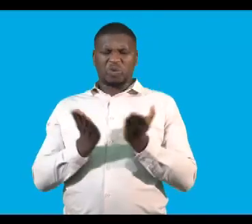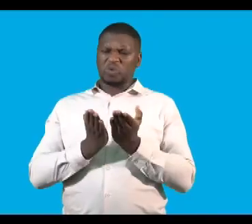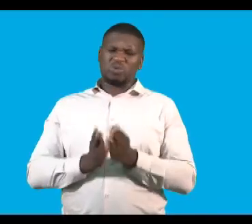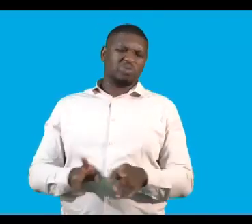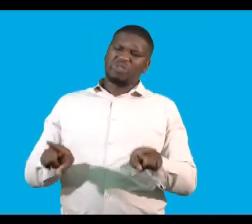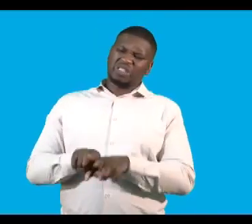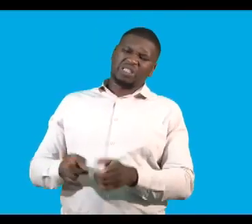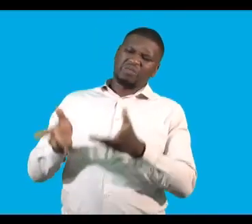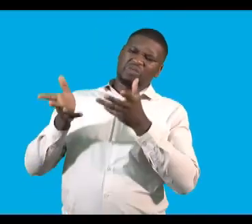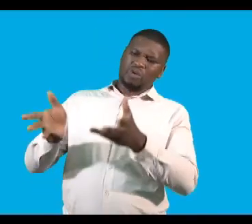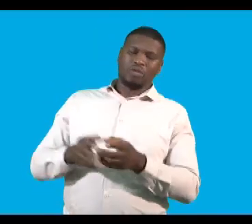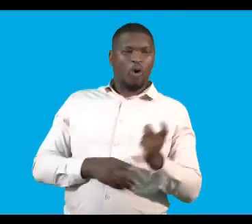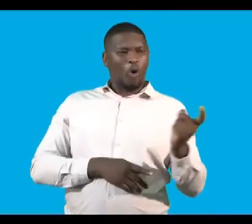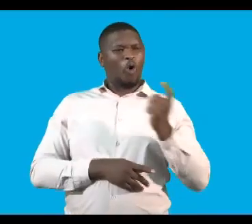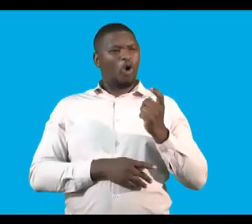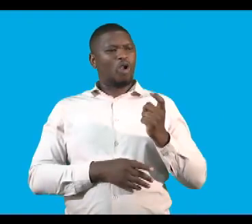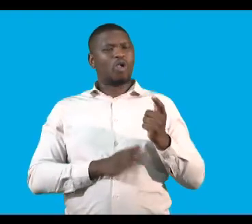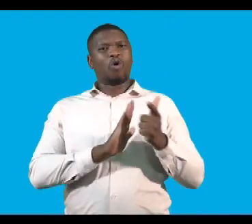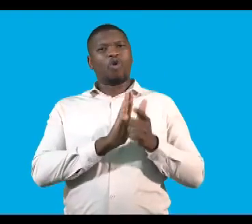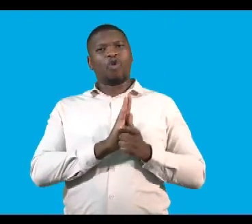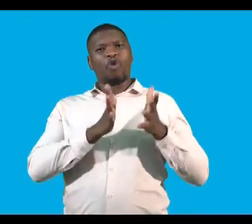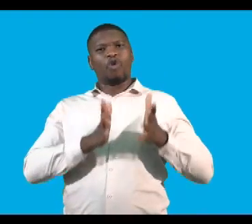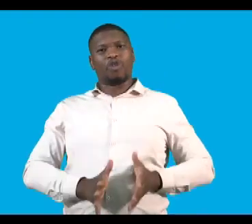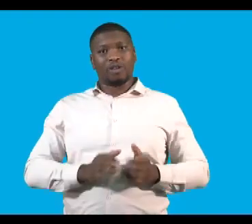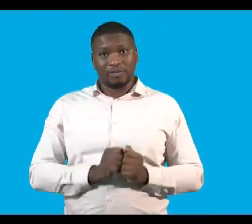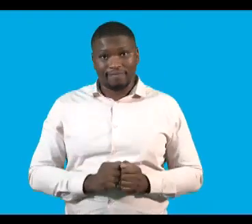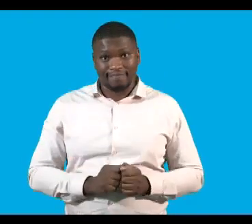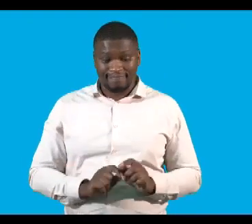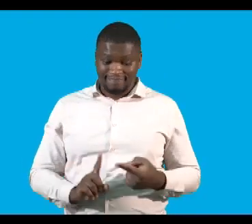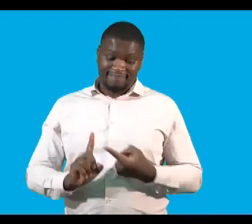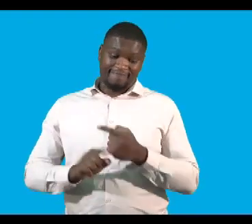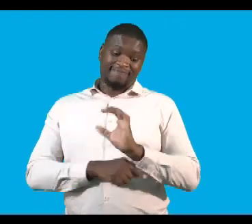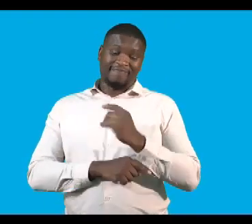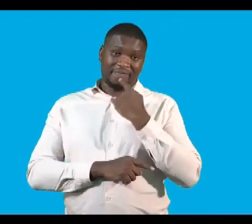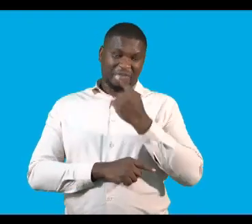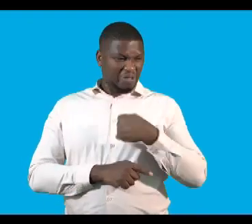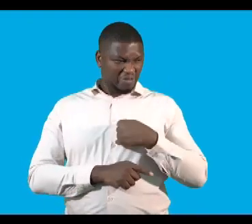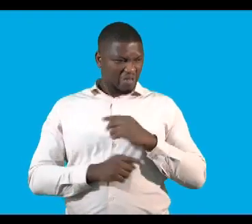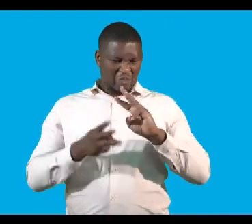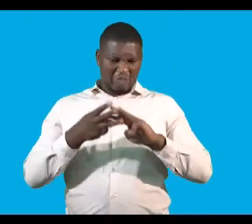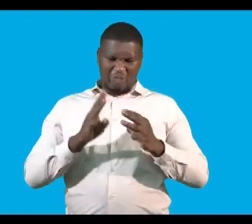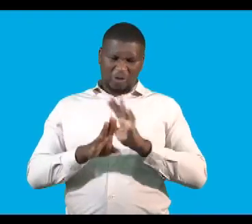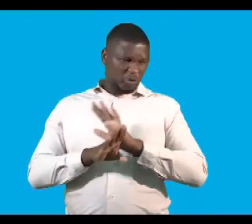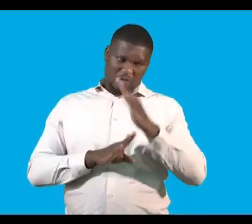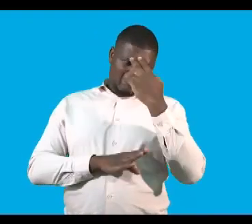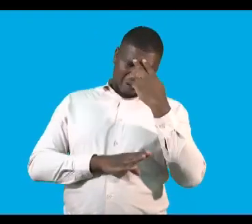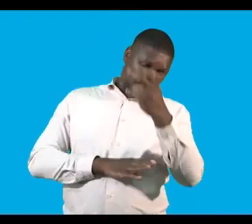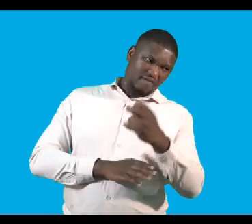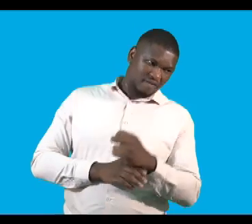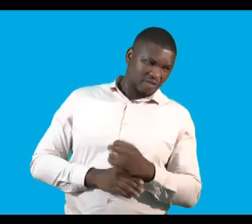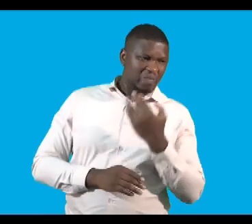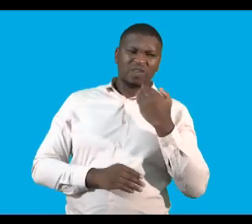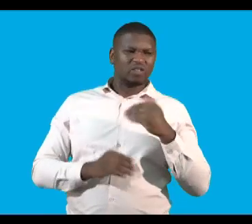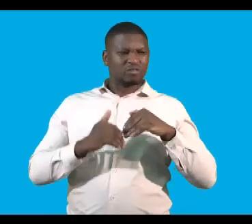Hobbes says, and then Calvin says, as a math atheist, I should be excused from this. So Hobbes